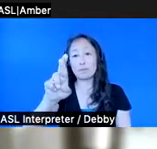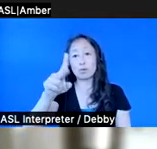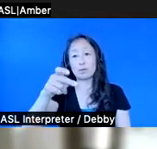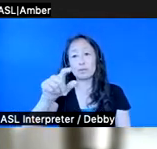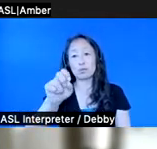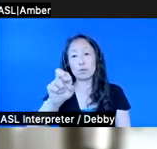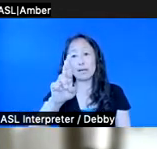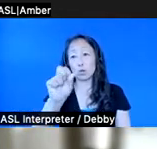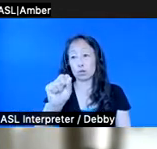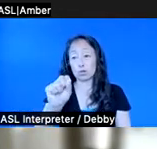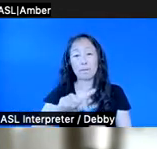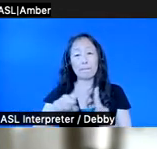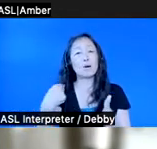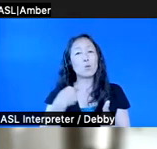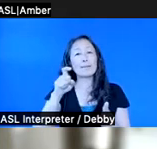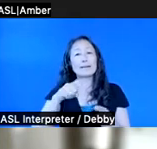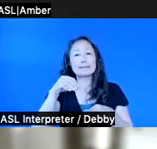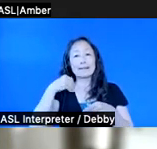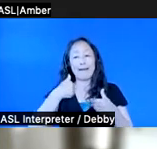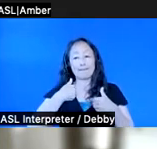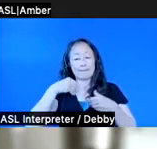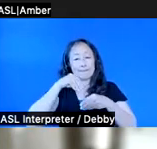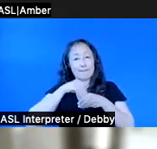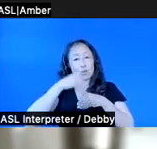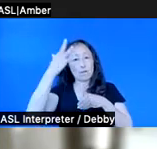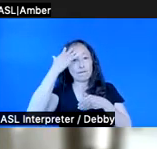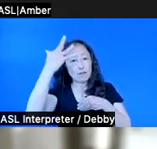philosophy, like an internal philosophy with how we think about